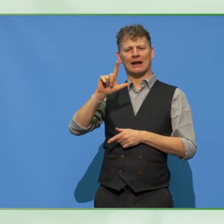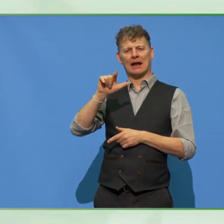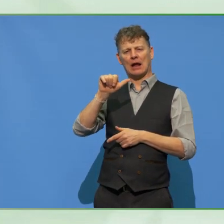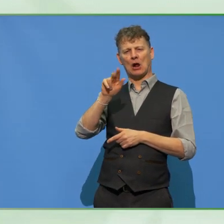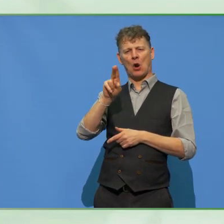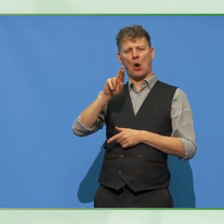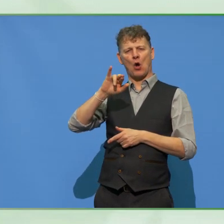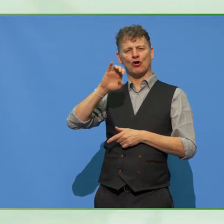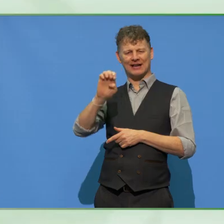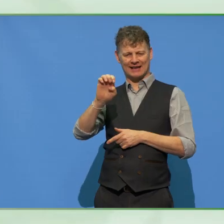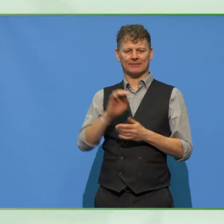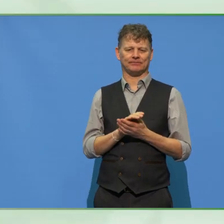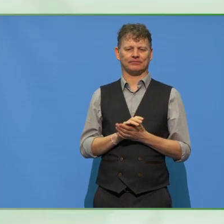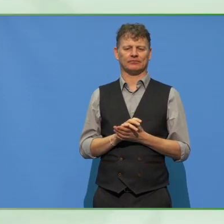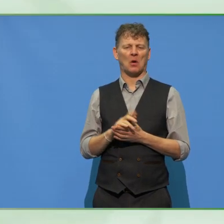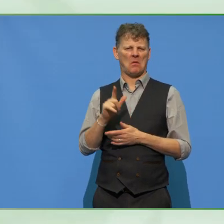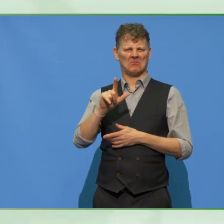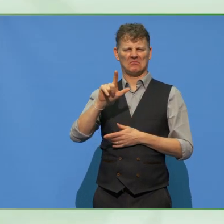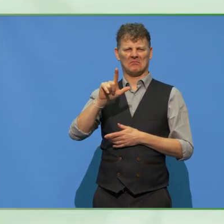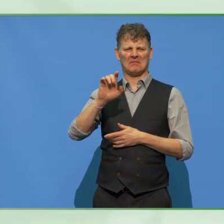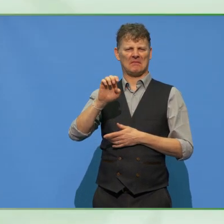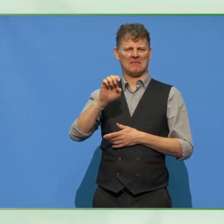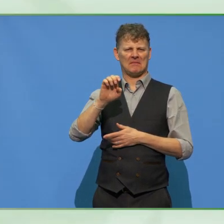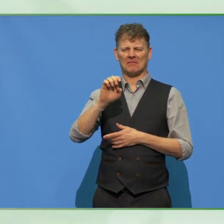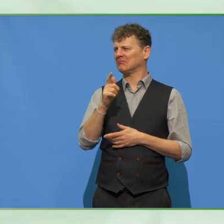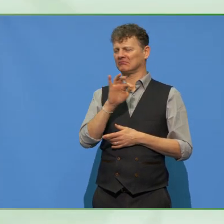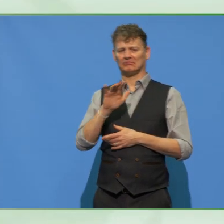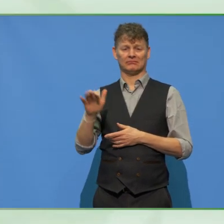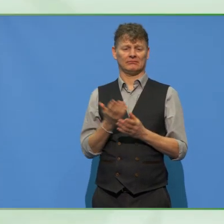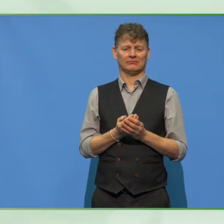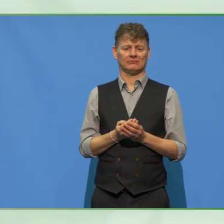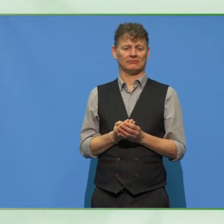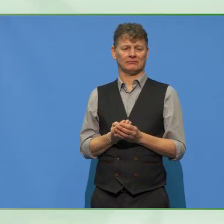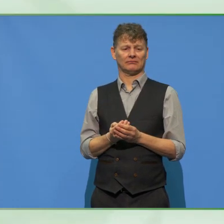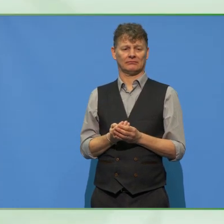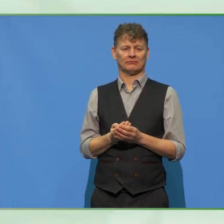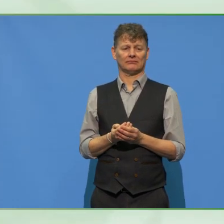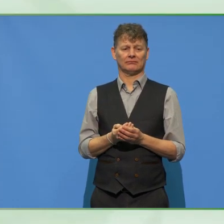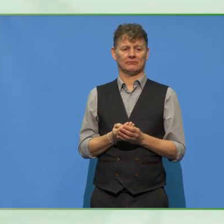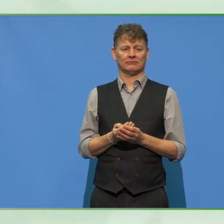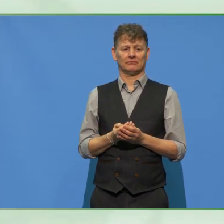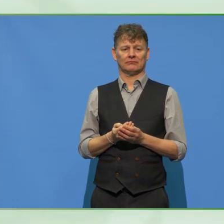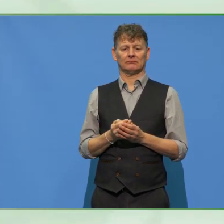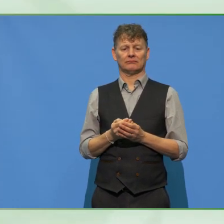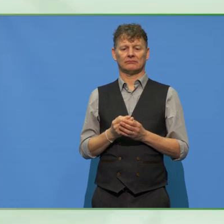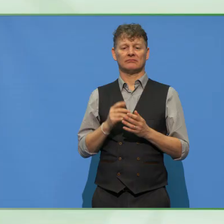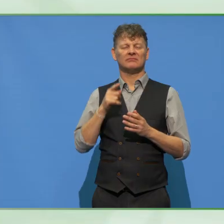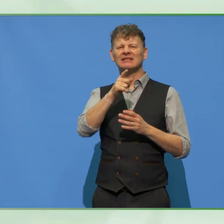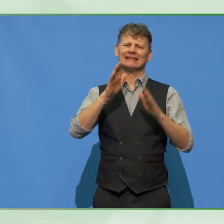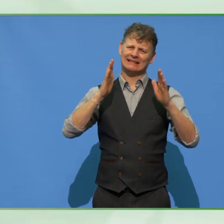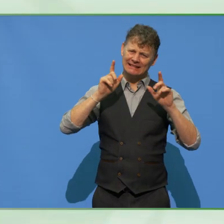Flory. Join Sinead Burke. Yes. Colleagues, this is the last day. We need your energy. Give it a